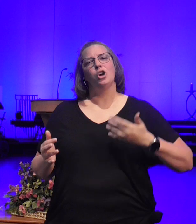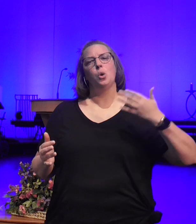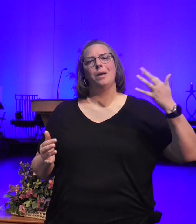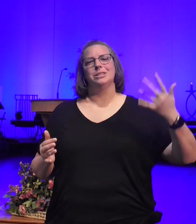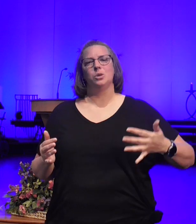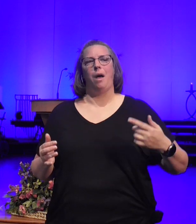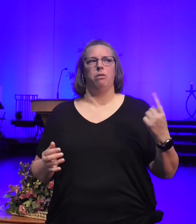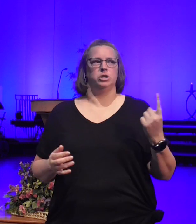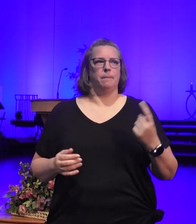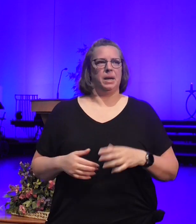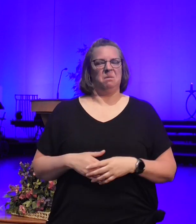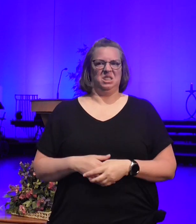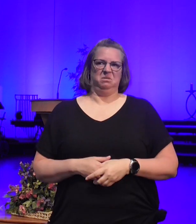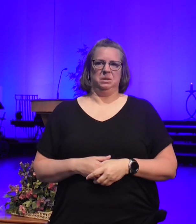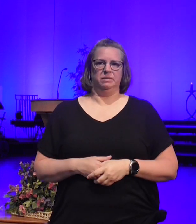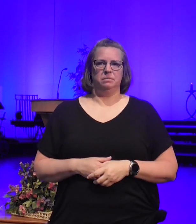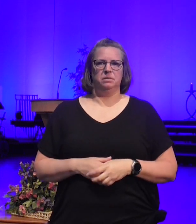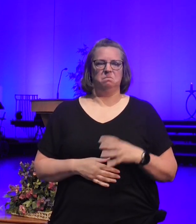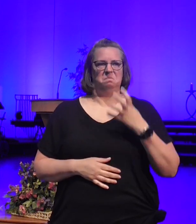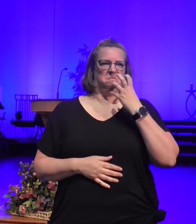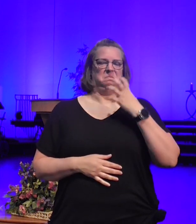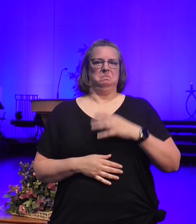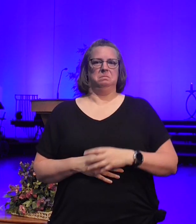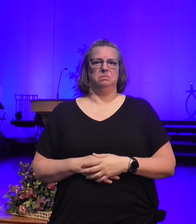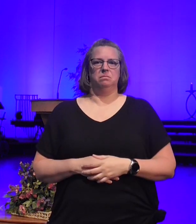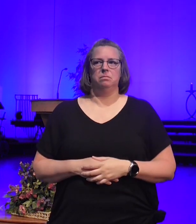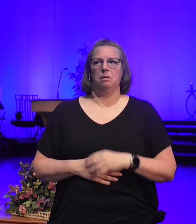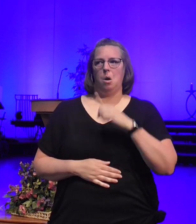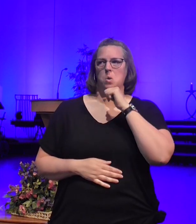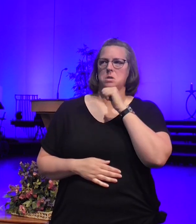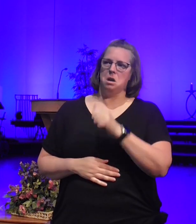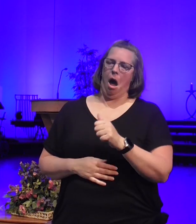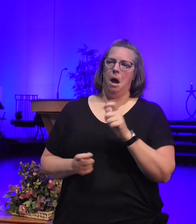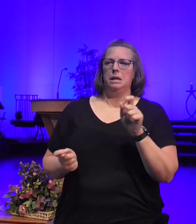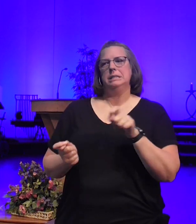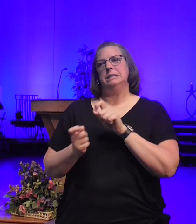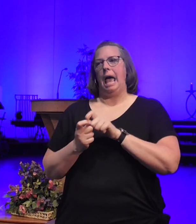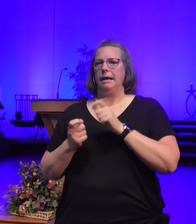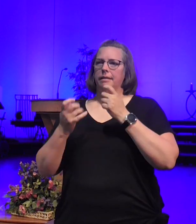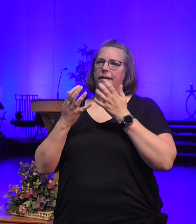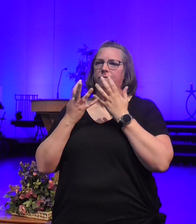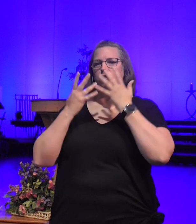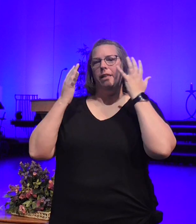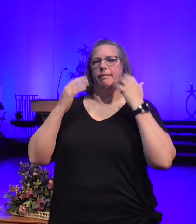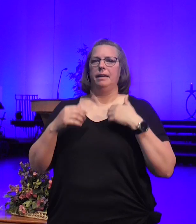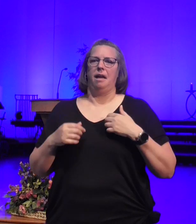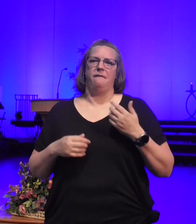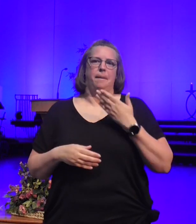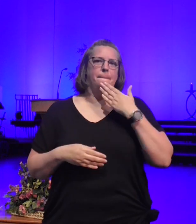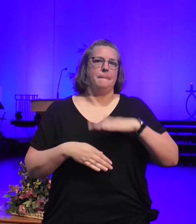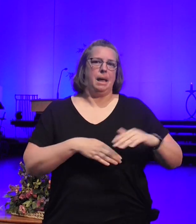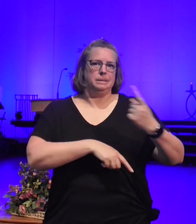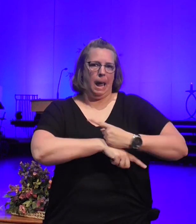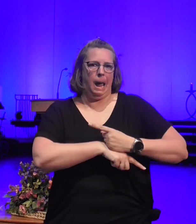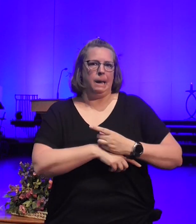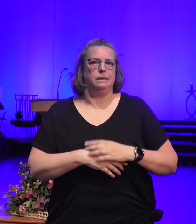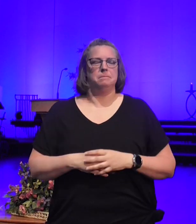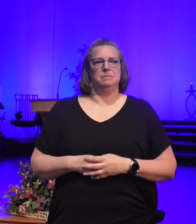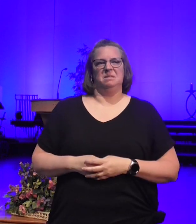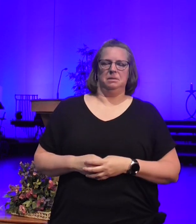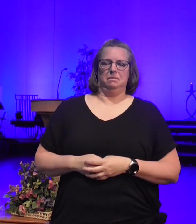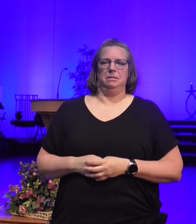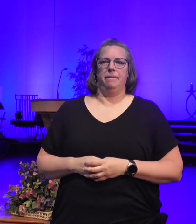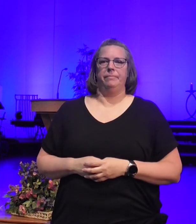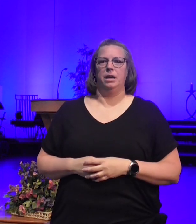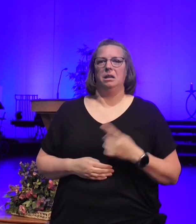There's somebody who isn't quite friendly or nice, having a bad day, maybe says